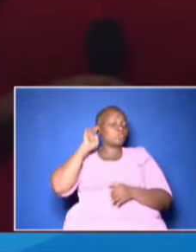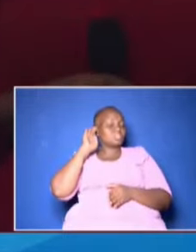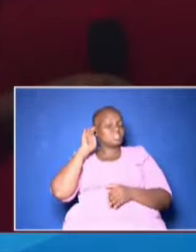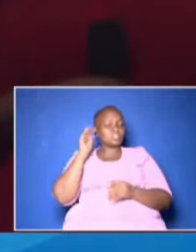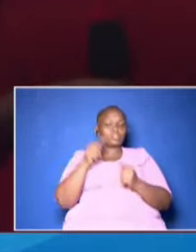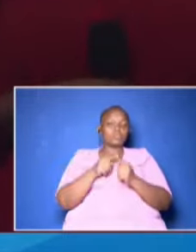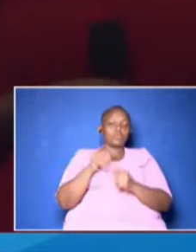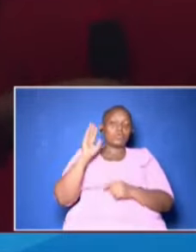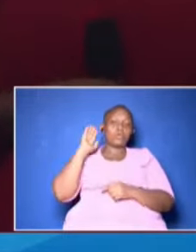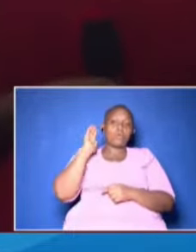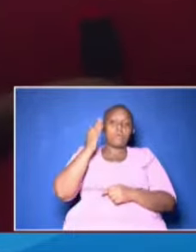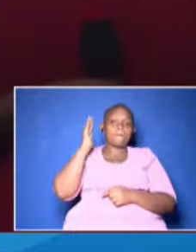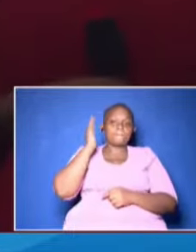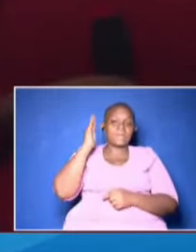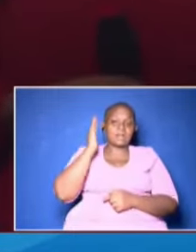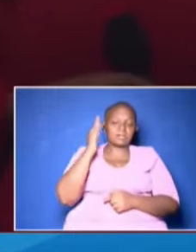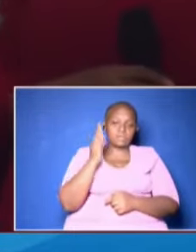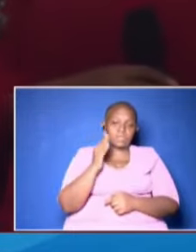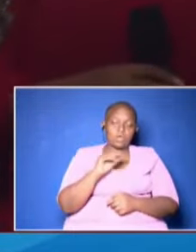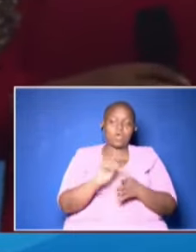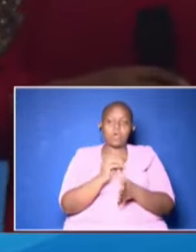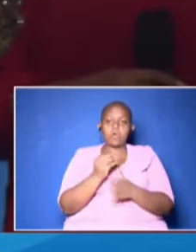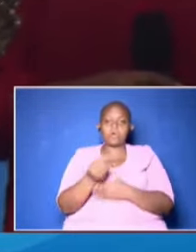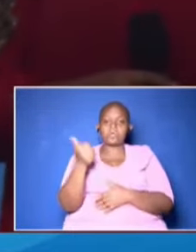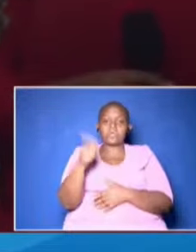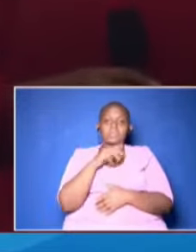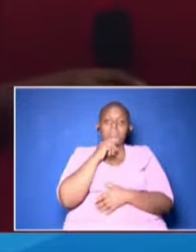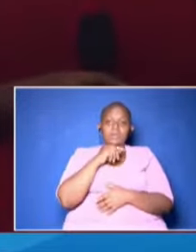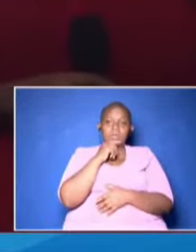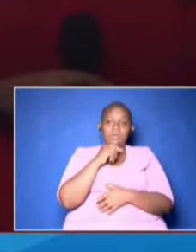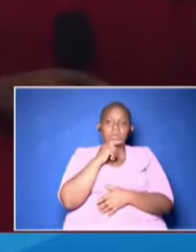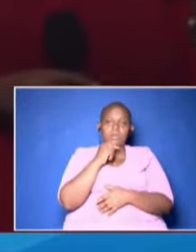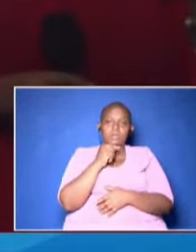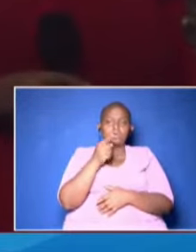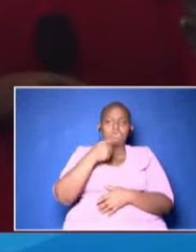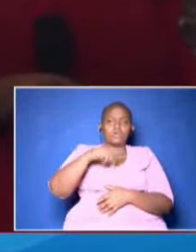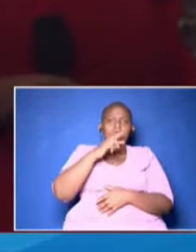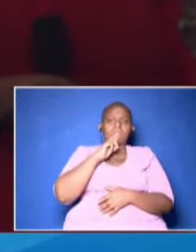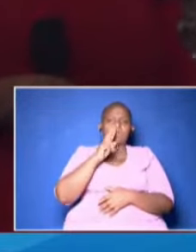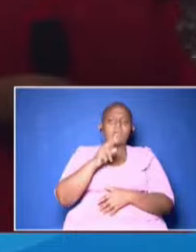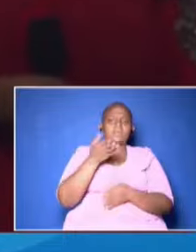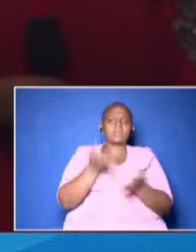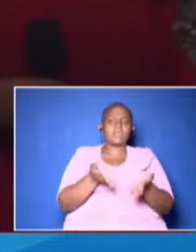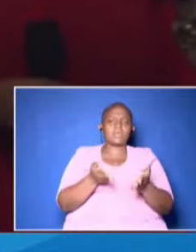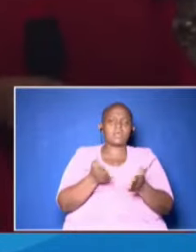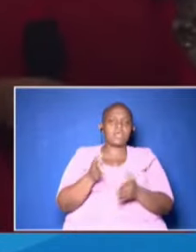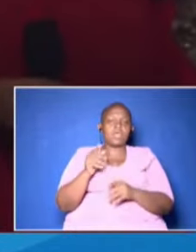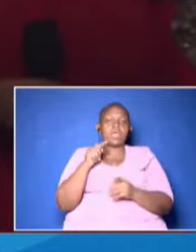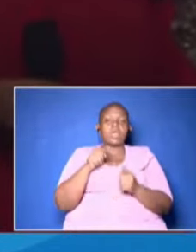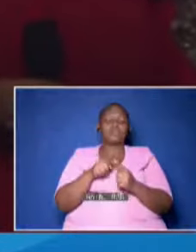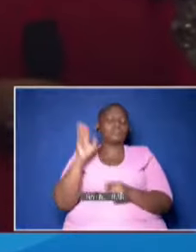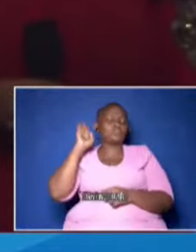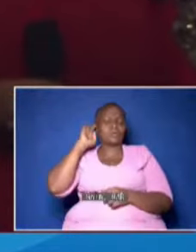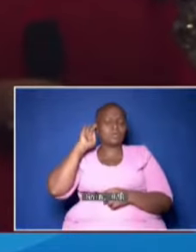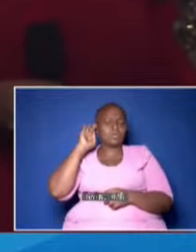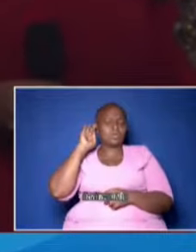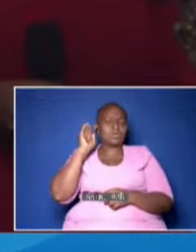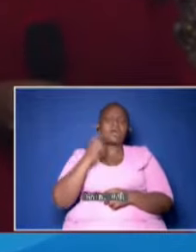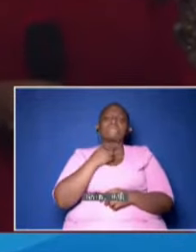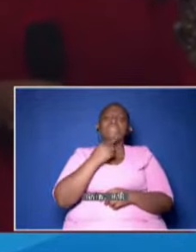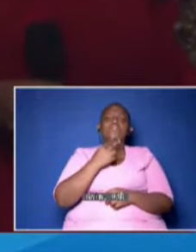preacher or any man we are here to hear the sweetest